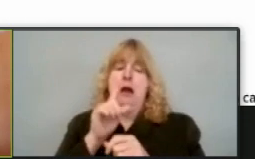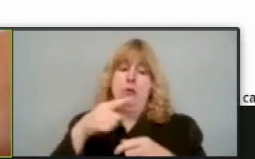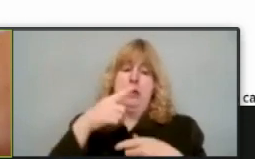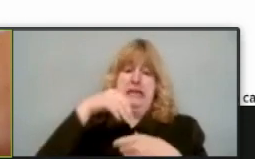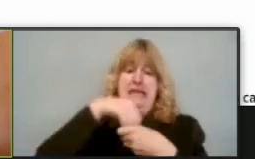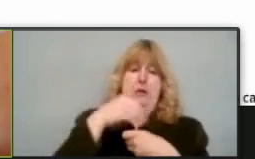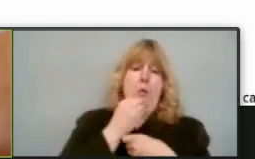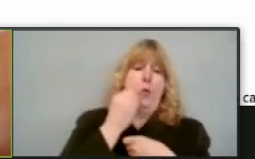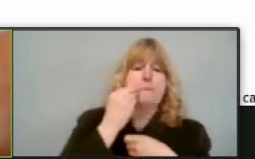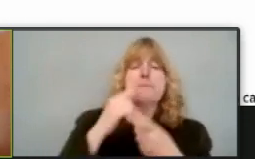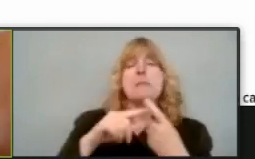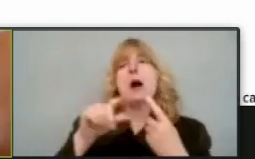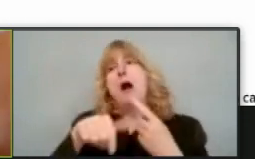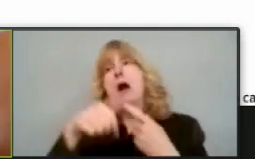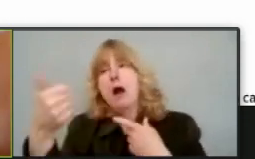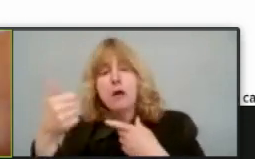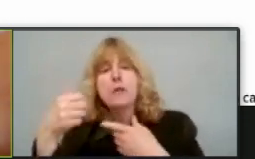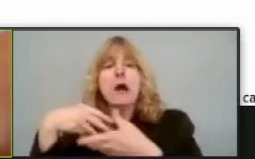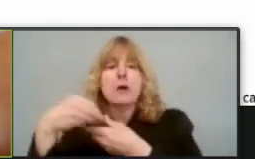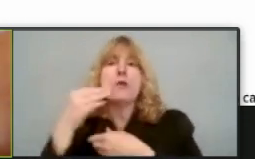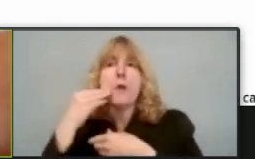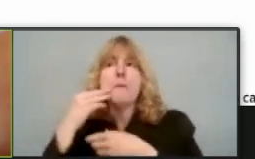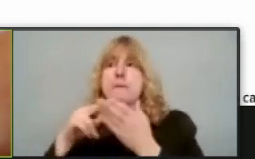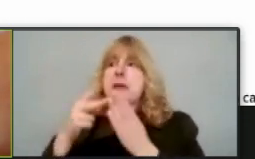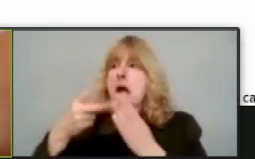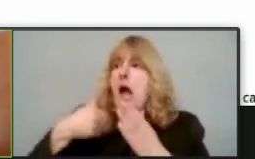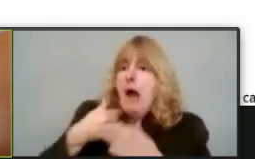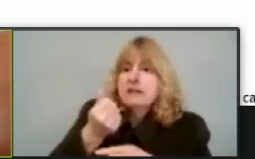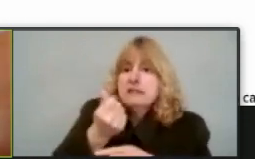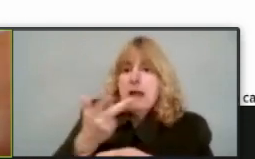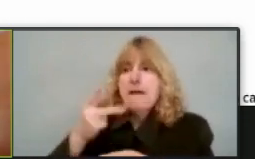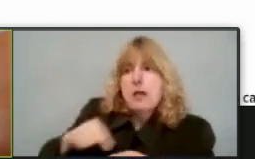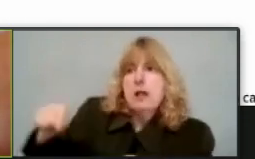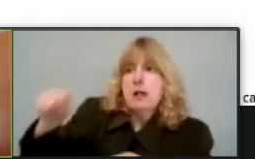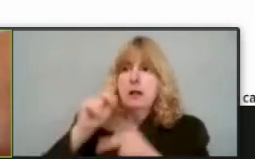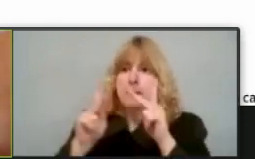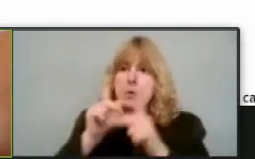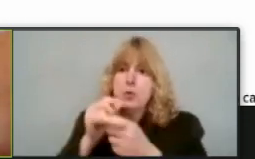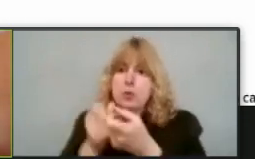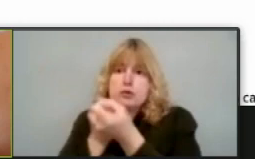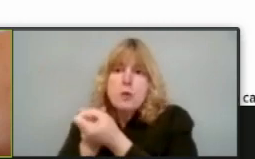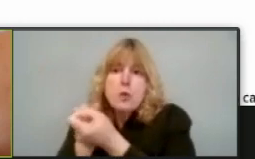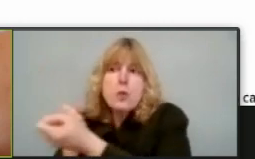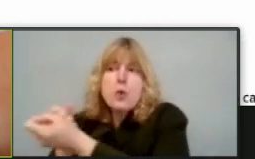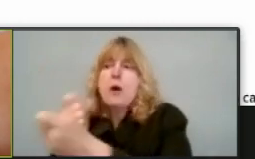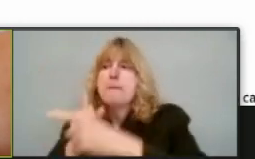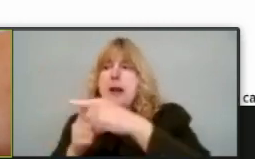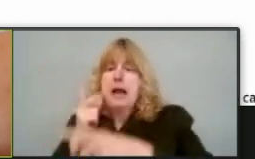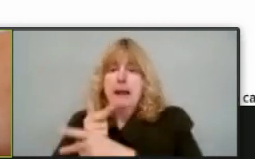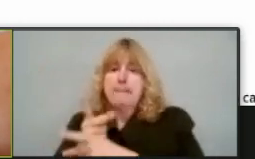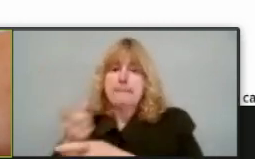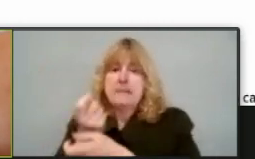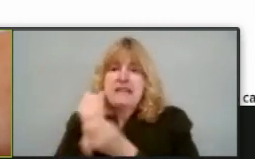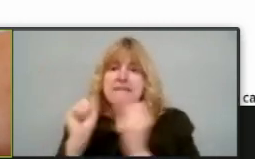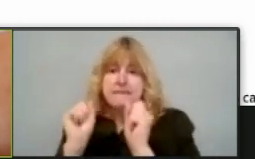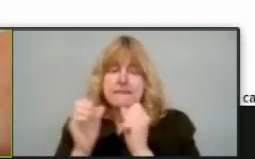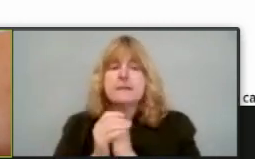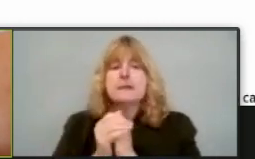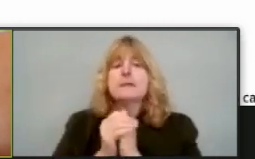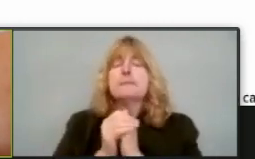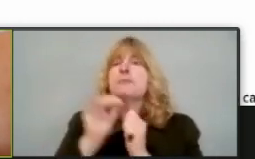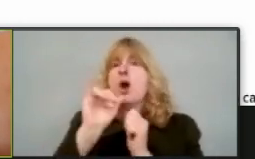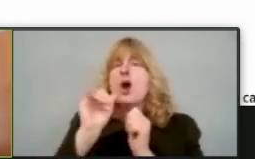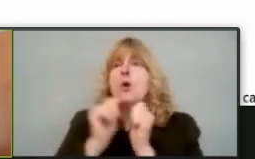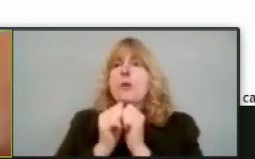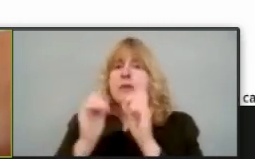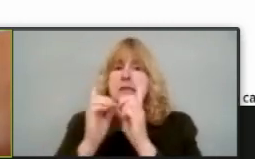different people who are supporting them and keeping them safe. A lot of the other things that we see with dating violence are also